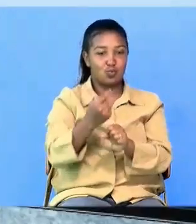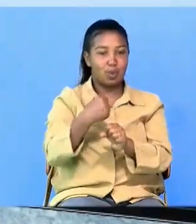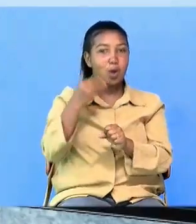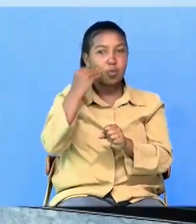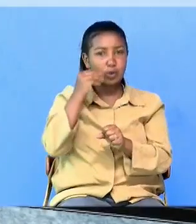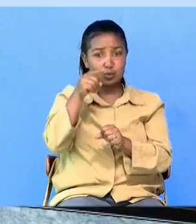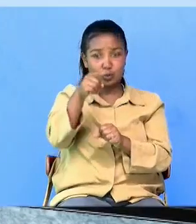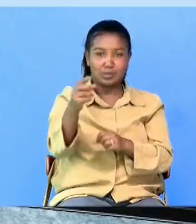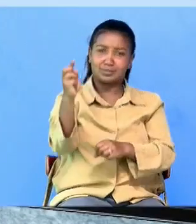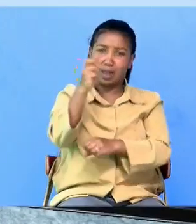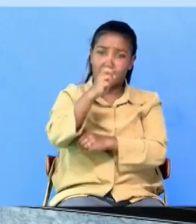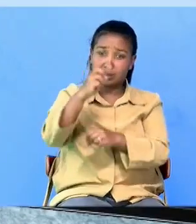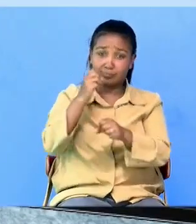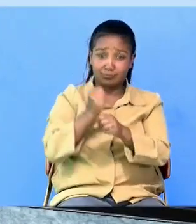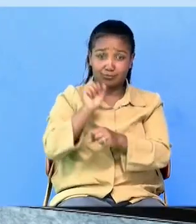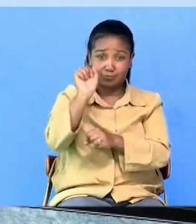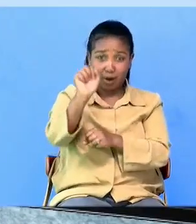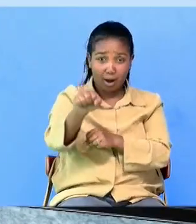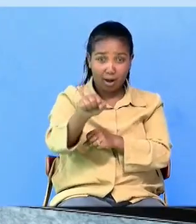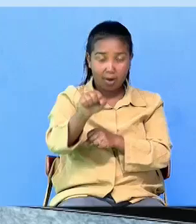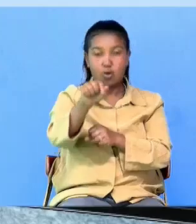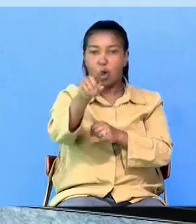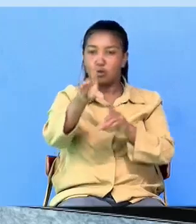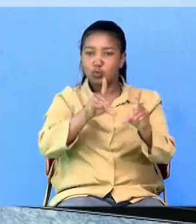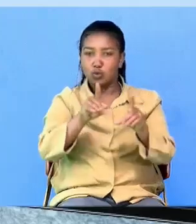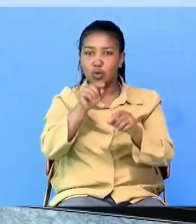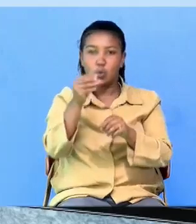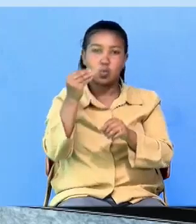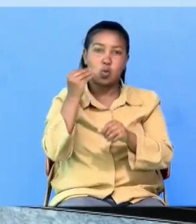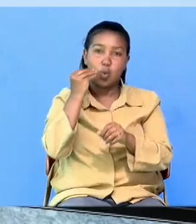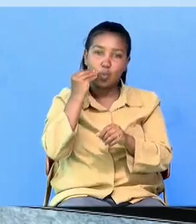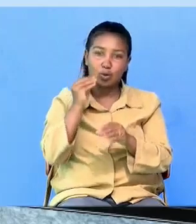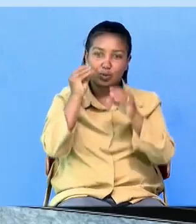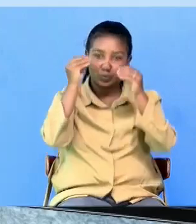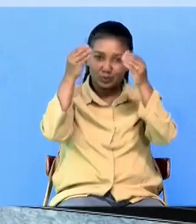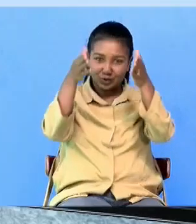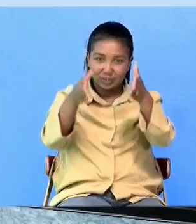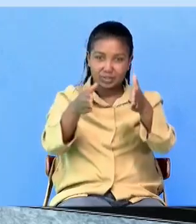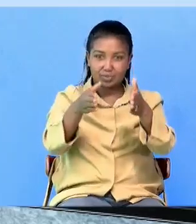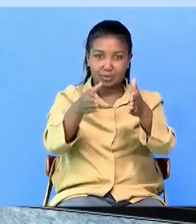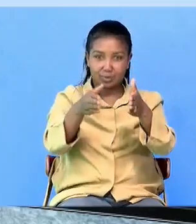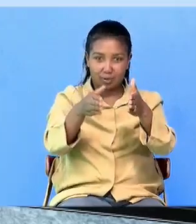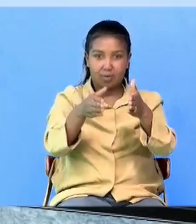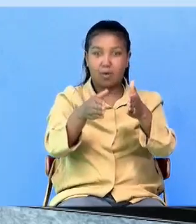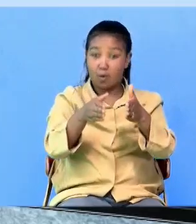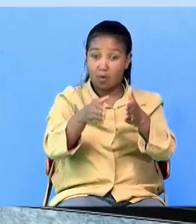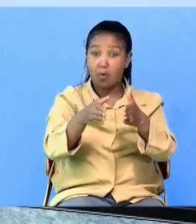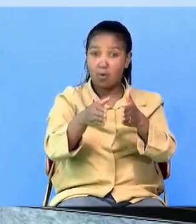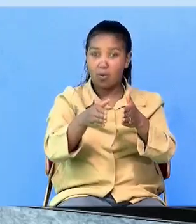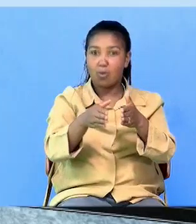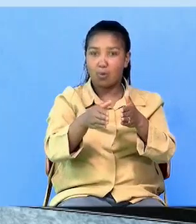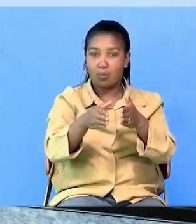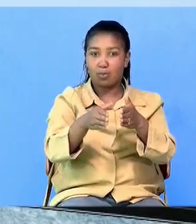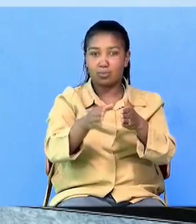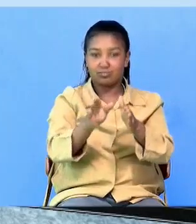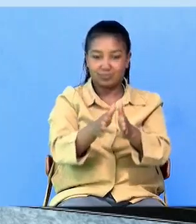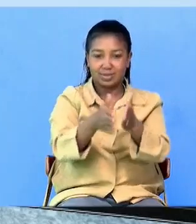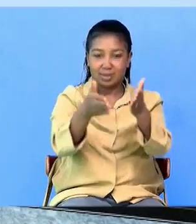activity. Yeah, without doing your homework, your teacher can't confirm your exercise